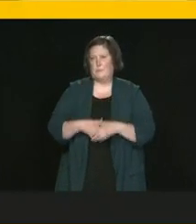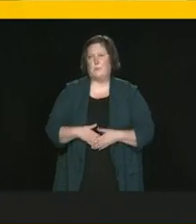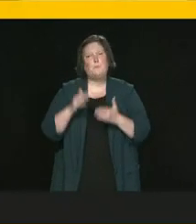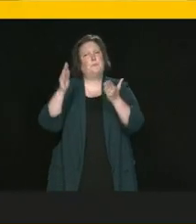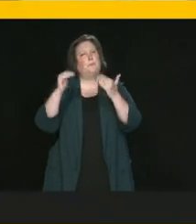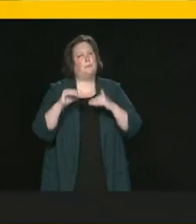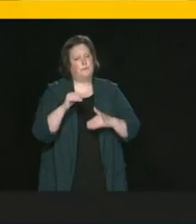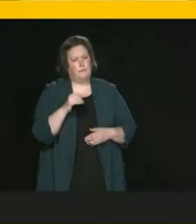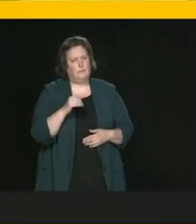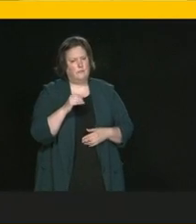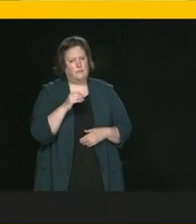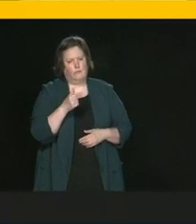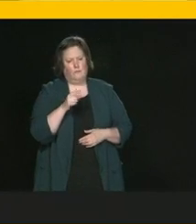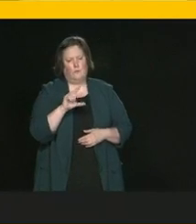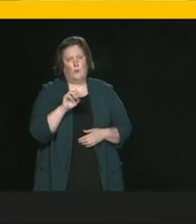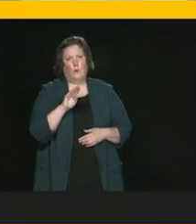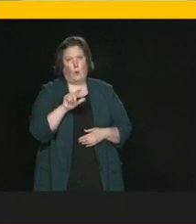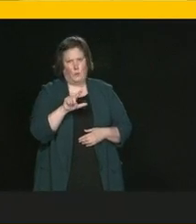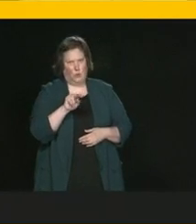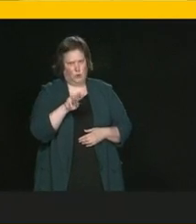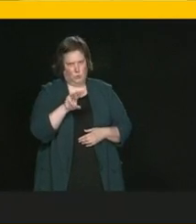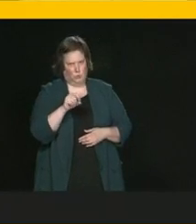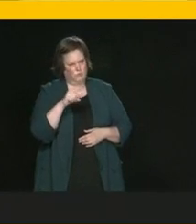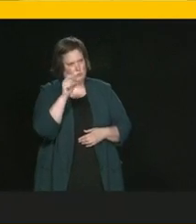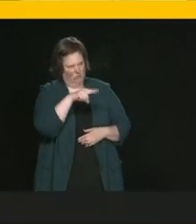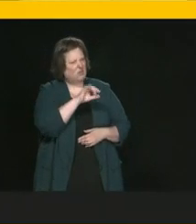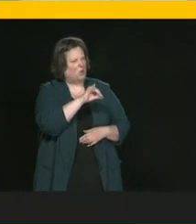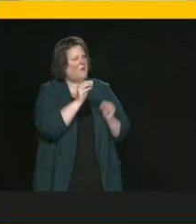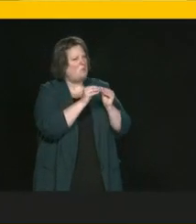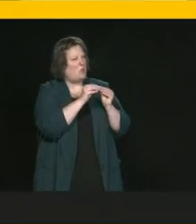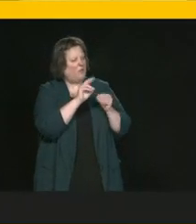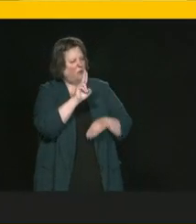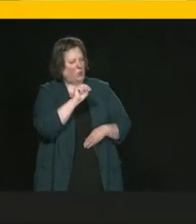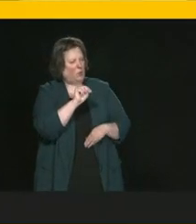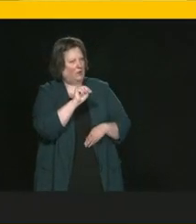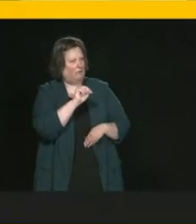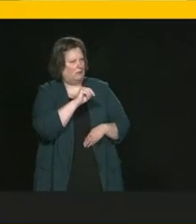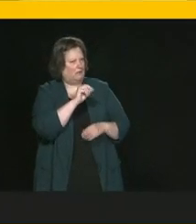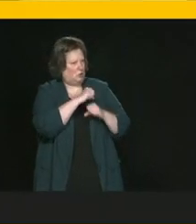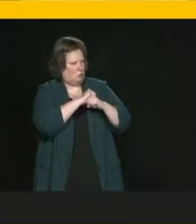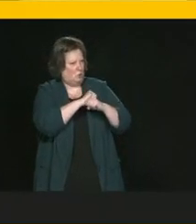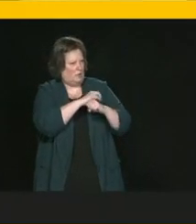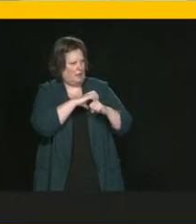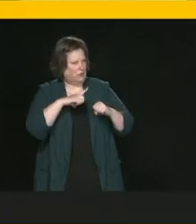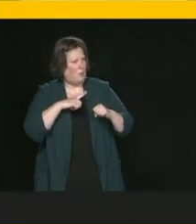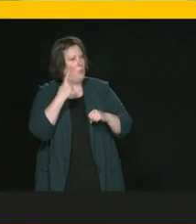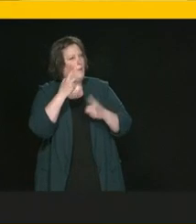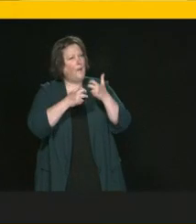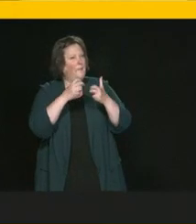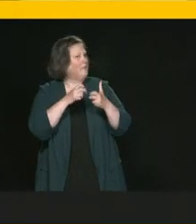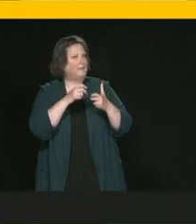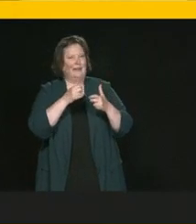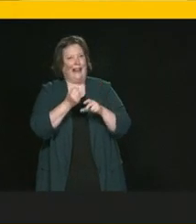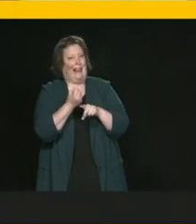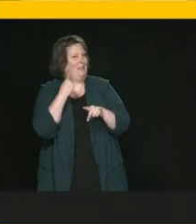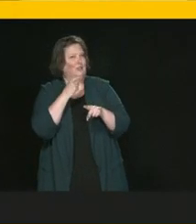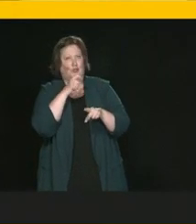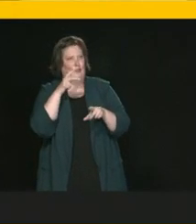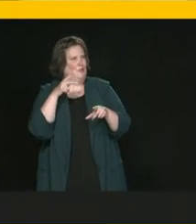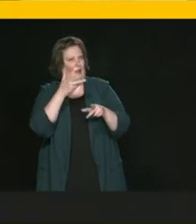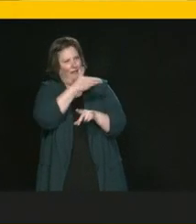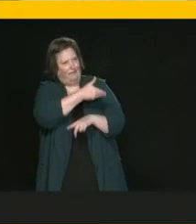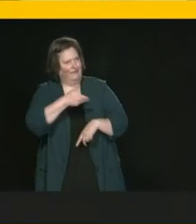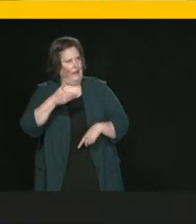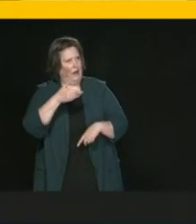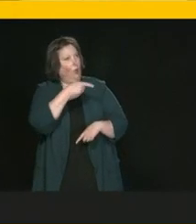the our pitch for a seat at the United Nations Security Council, the pitch from a year ago seems to be somewhat different than we're making